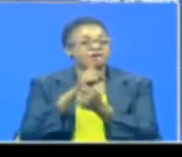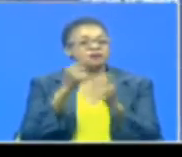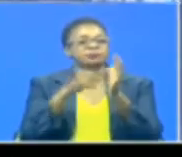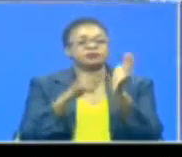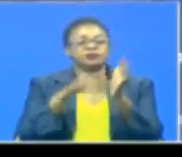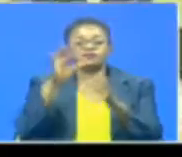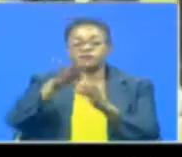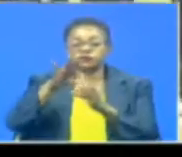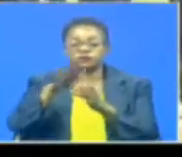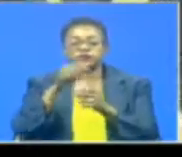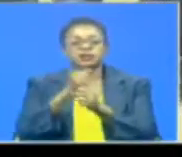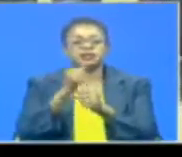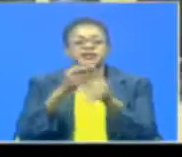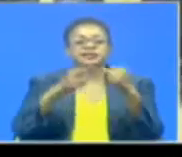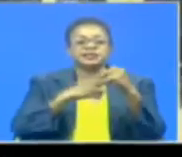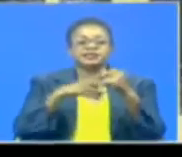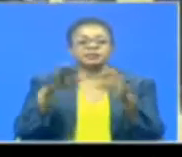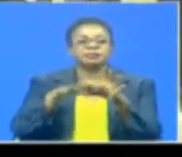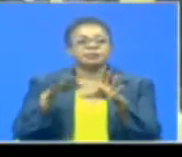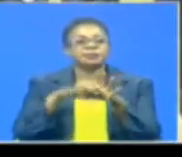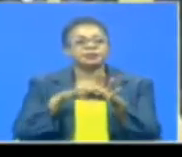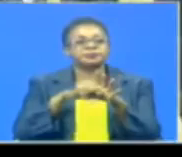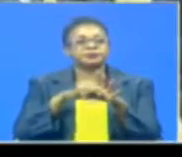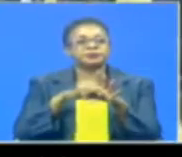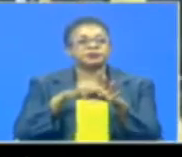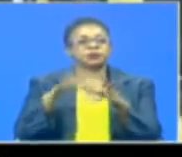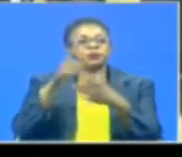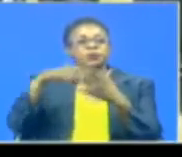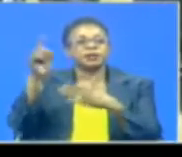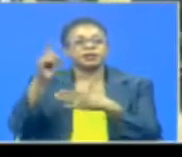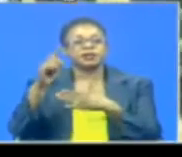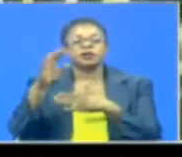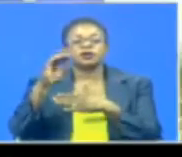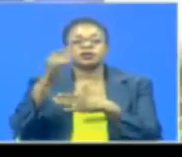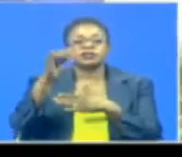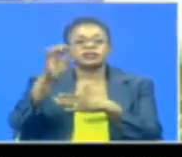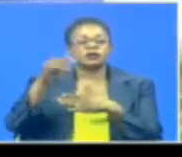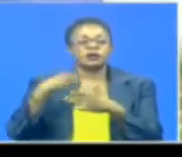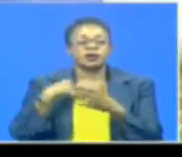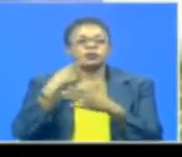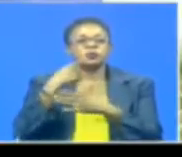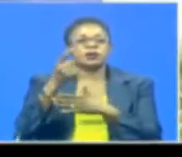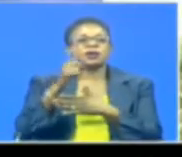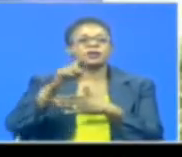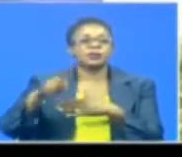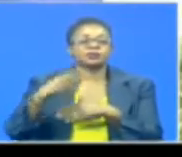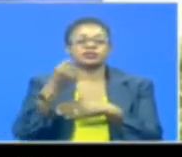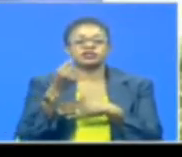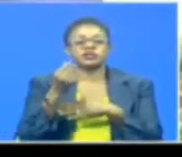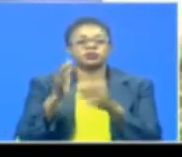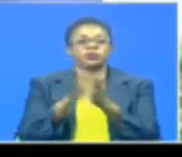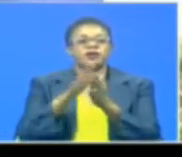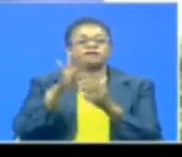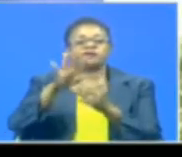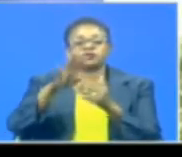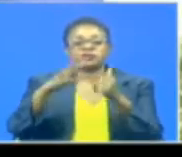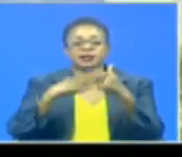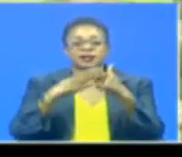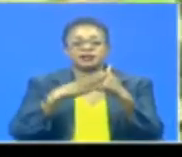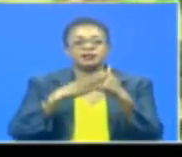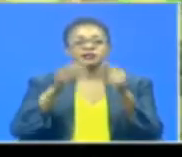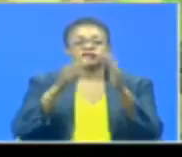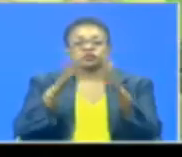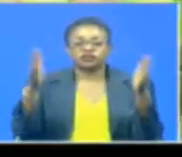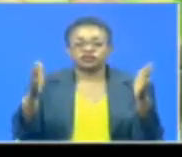by seven-member SJAC Football Commission. With the win, Otieno received 100,000 shillings and a 49-inch TV. Nzoia began its